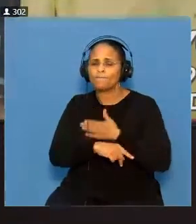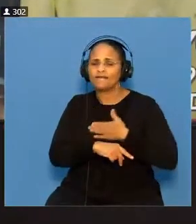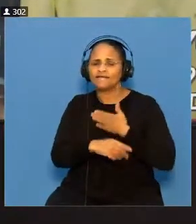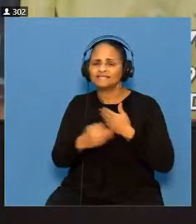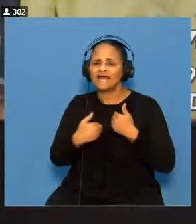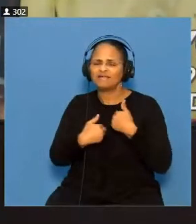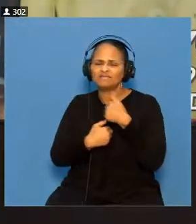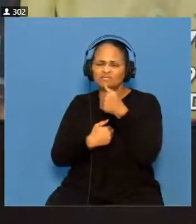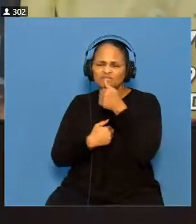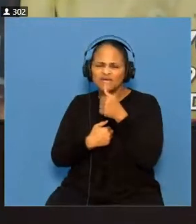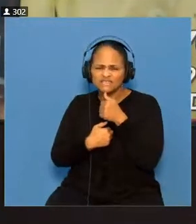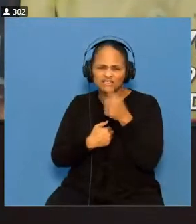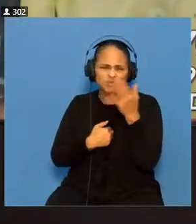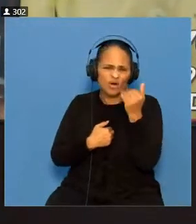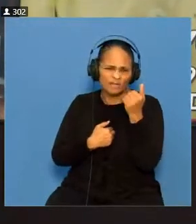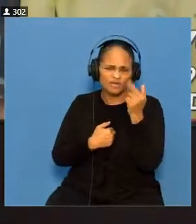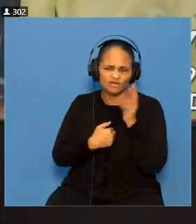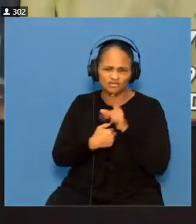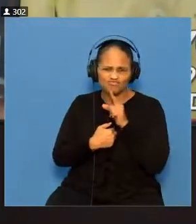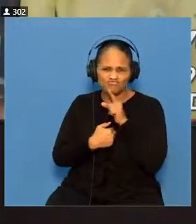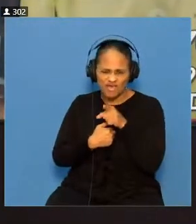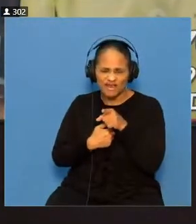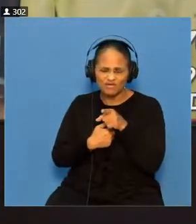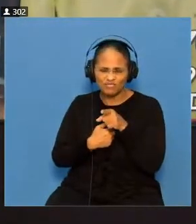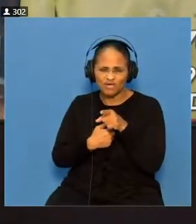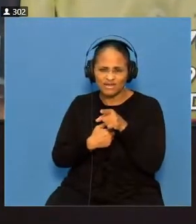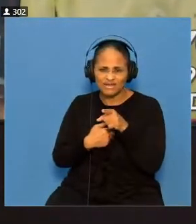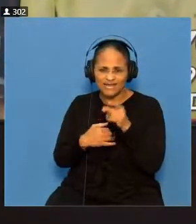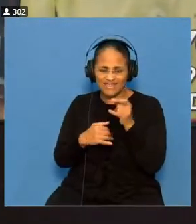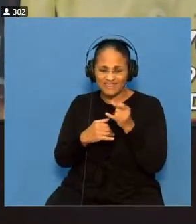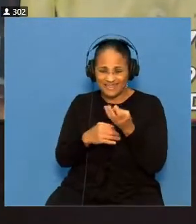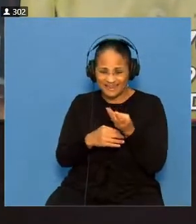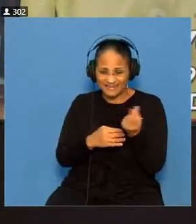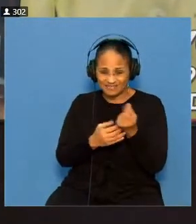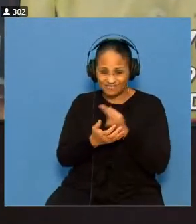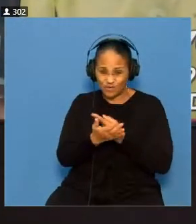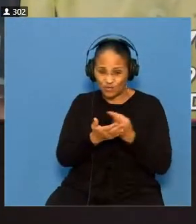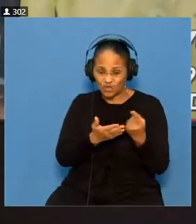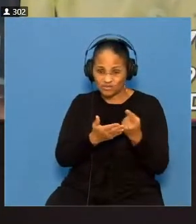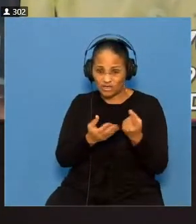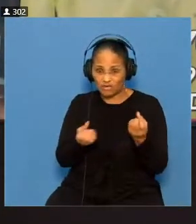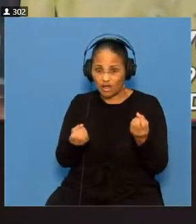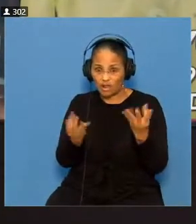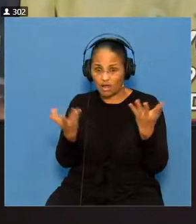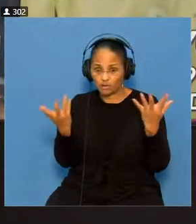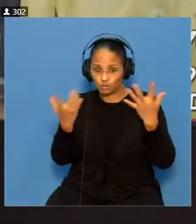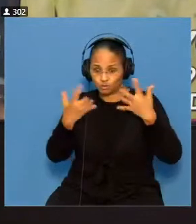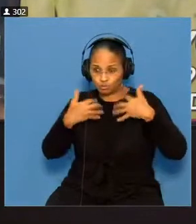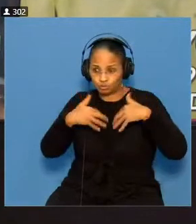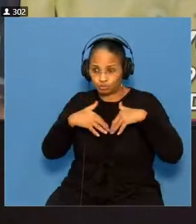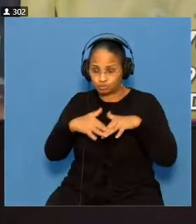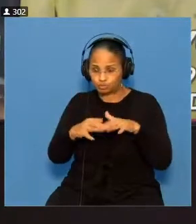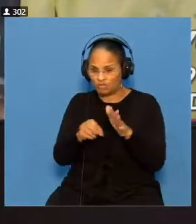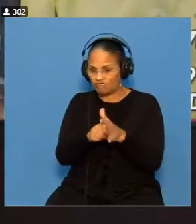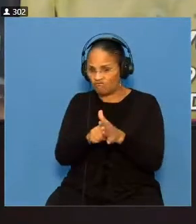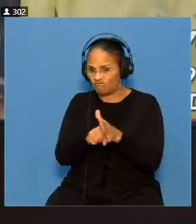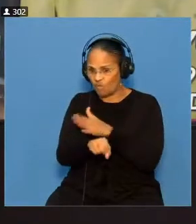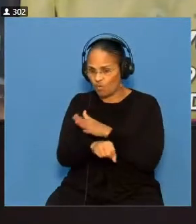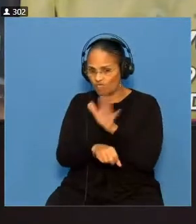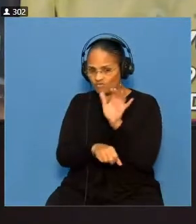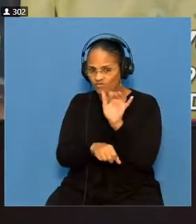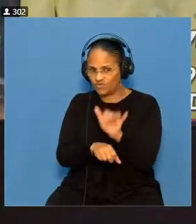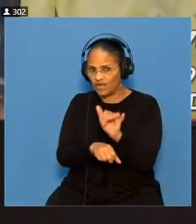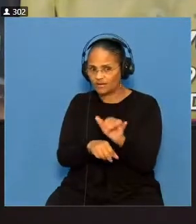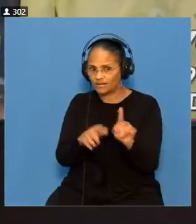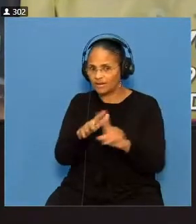have some patience, because the reality is, particularly over the last several weeks, we have been inundated because of all the cases, because of that particular